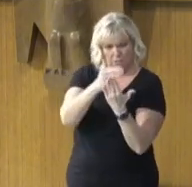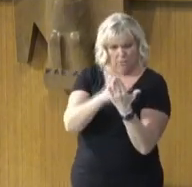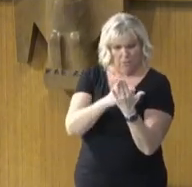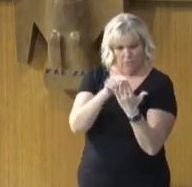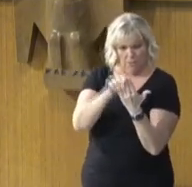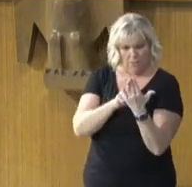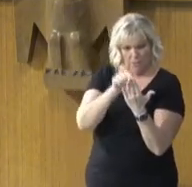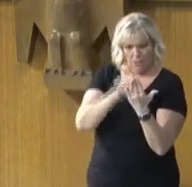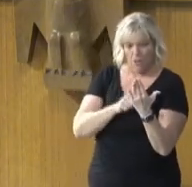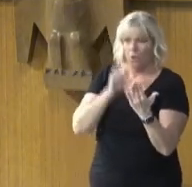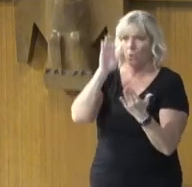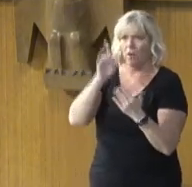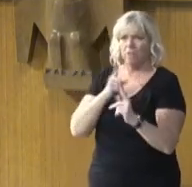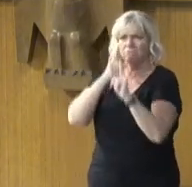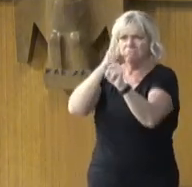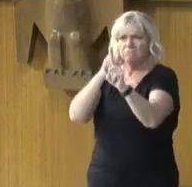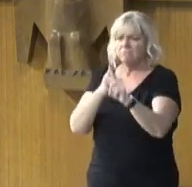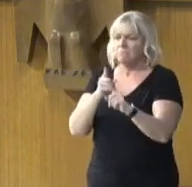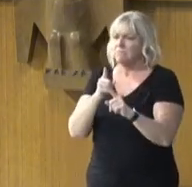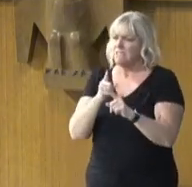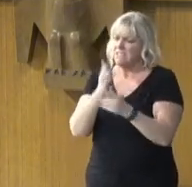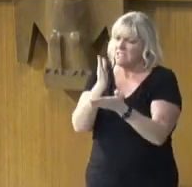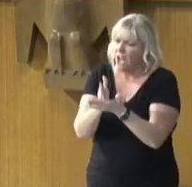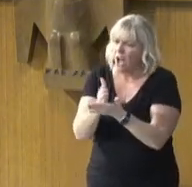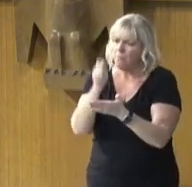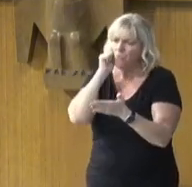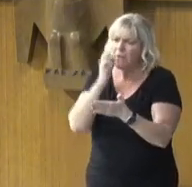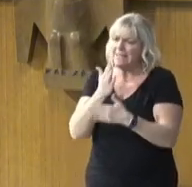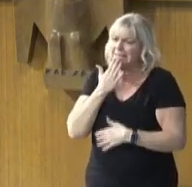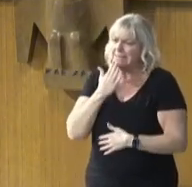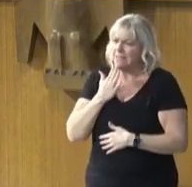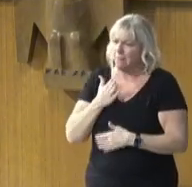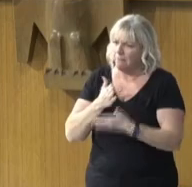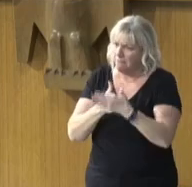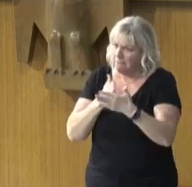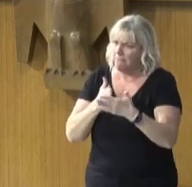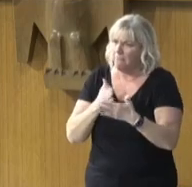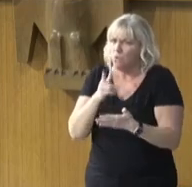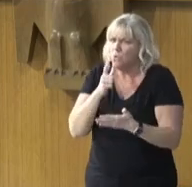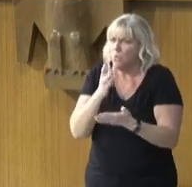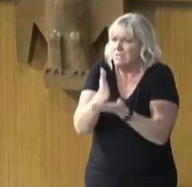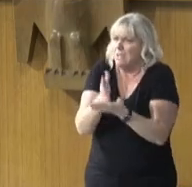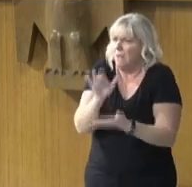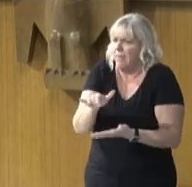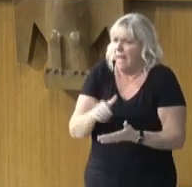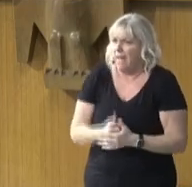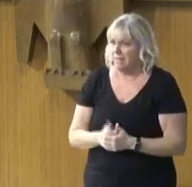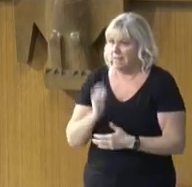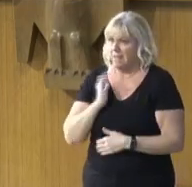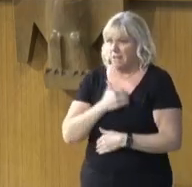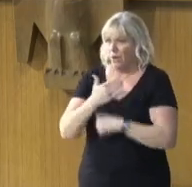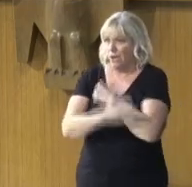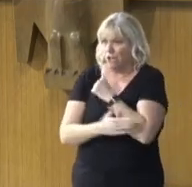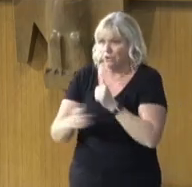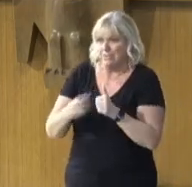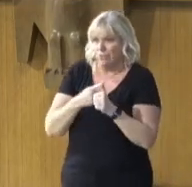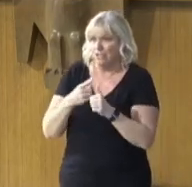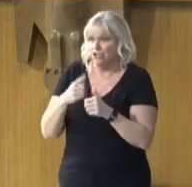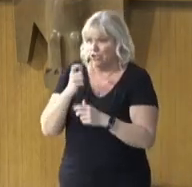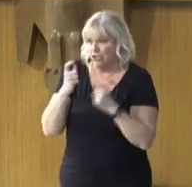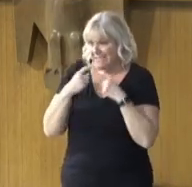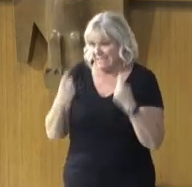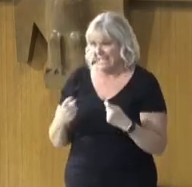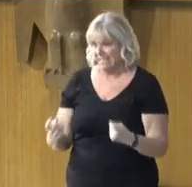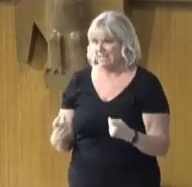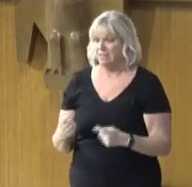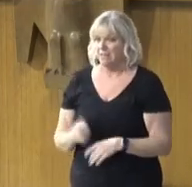fight against racism, our country's original sin? If we are working to cultivate compassion, which candidates will